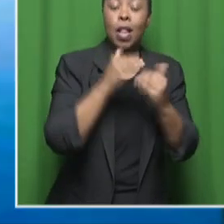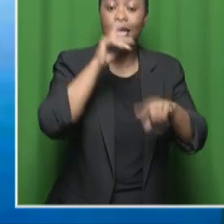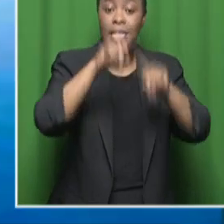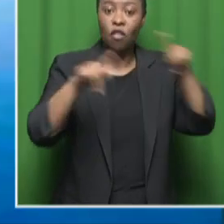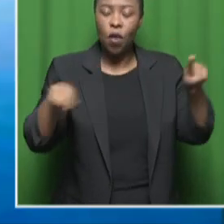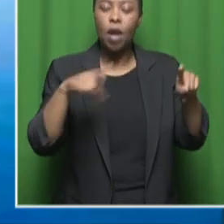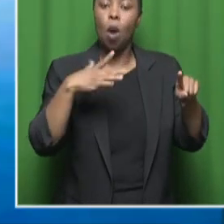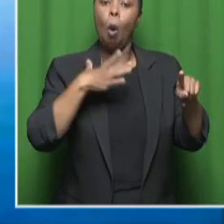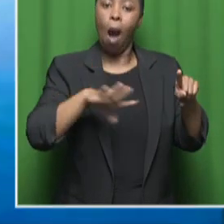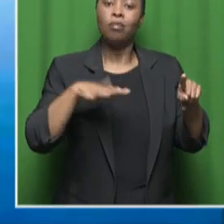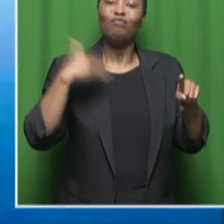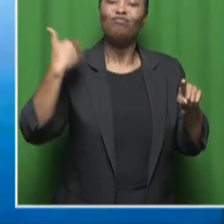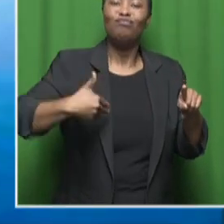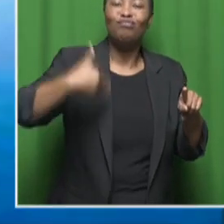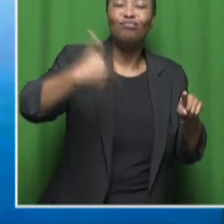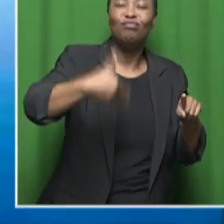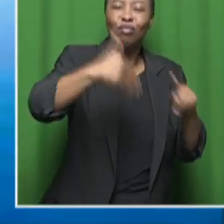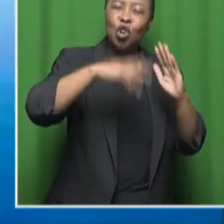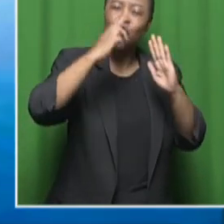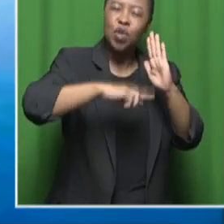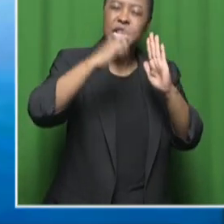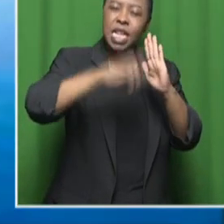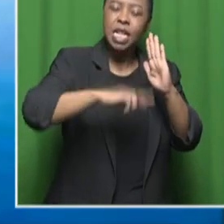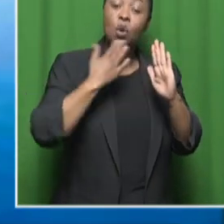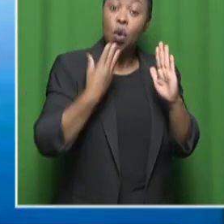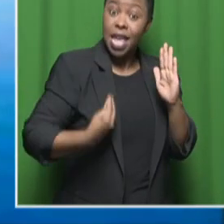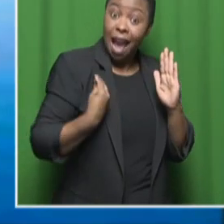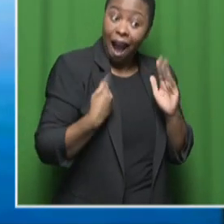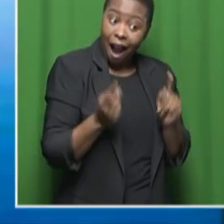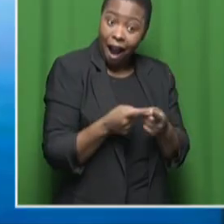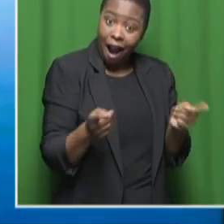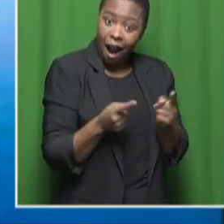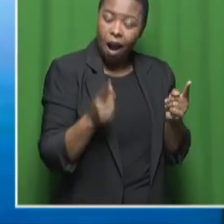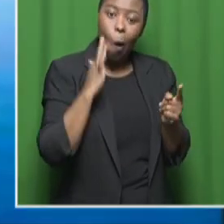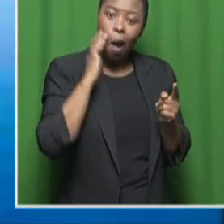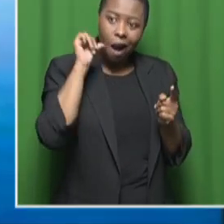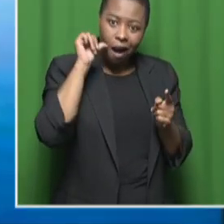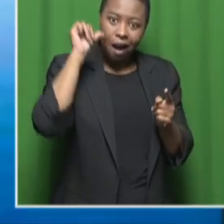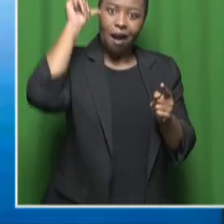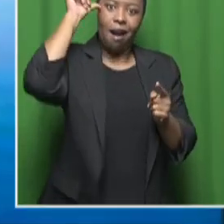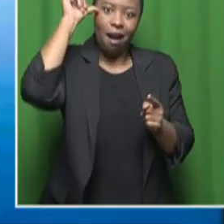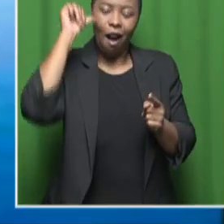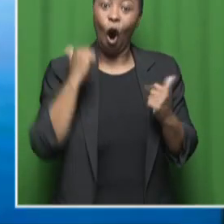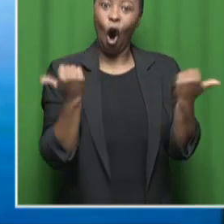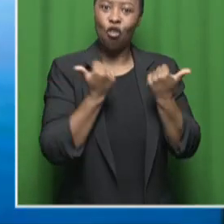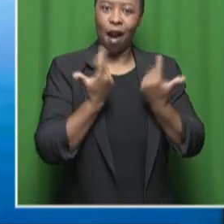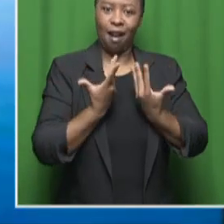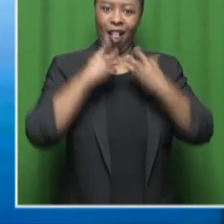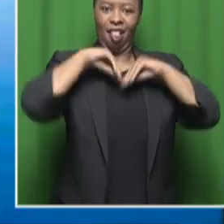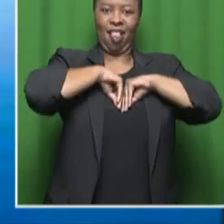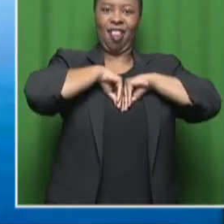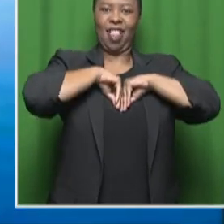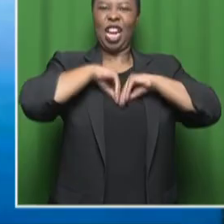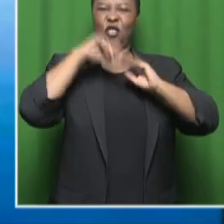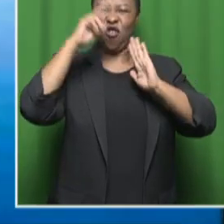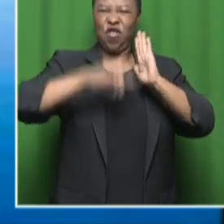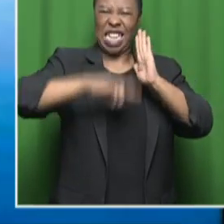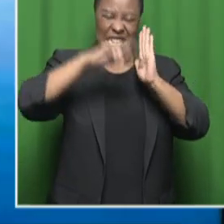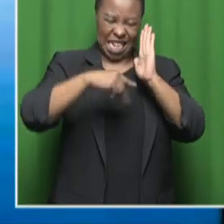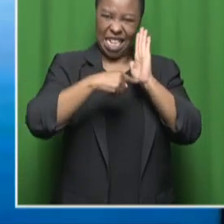reading habits in the young people especially, so that by the time they get to an older age, already they've got this habit of reading and just